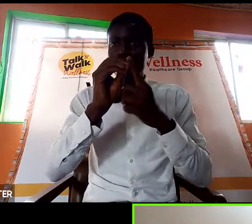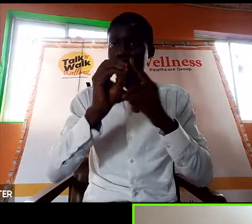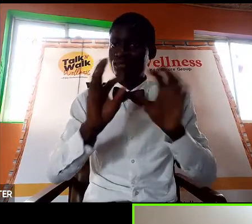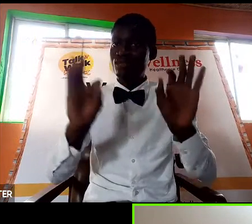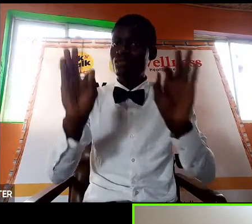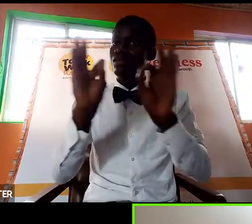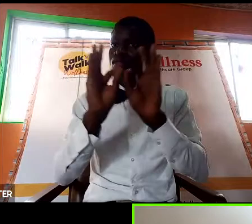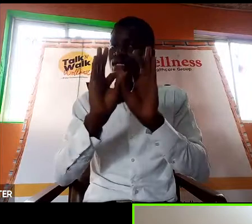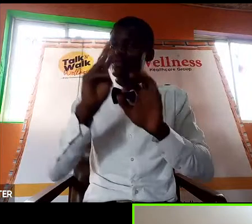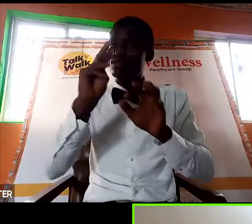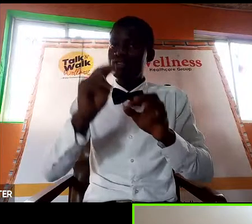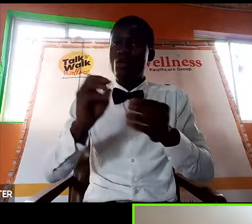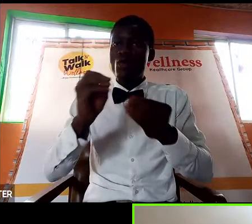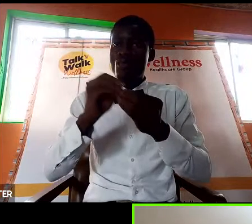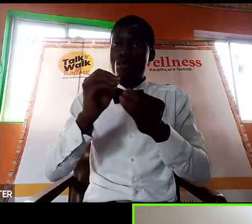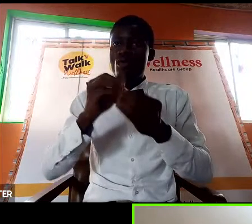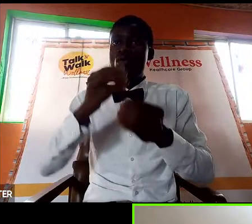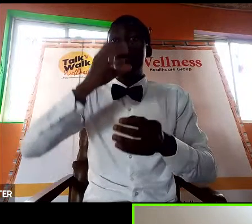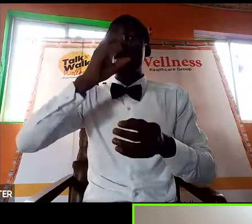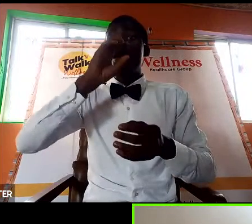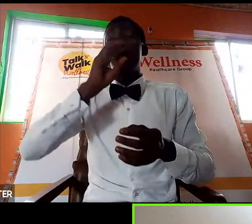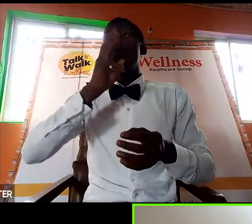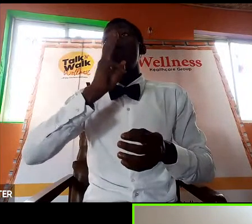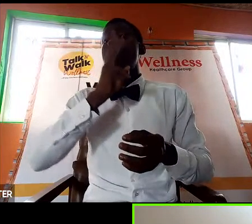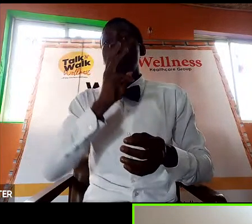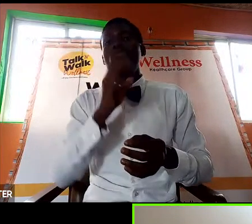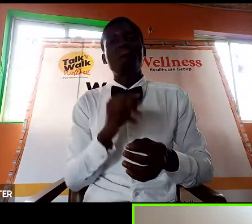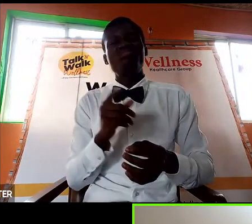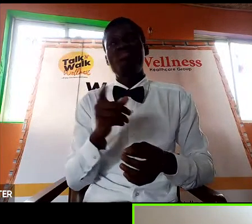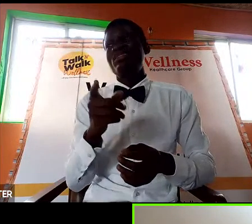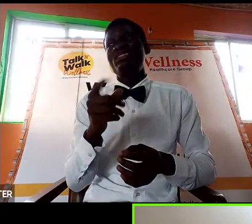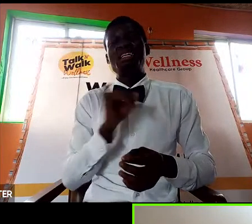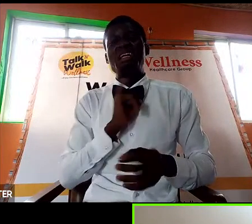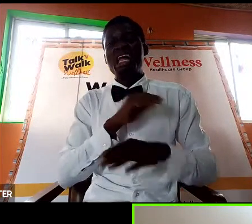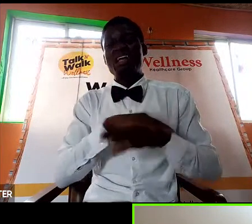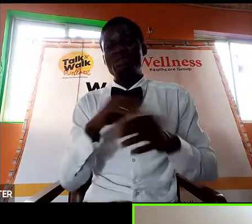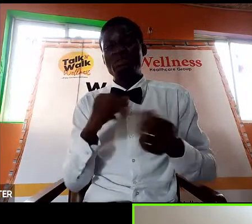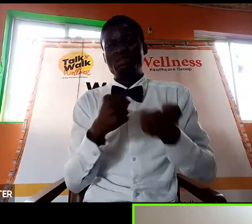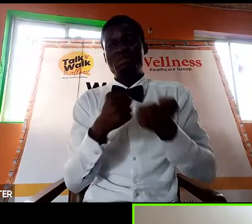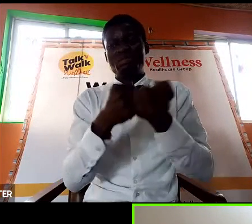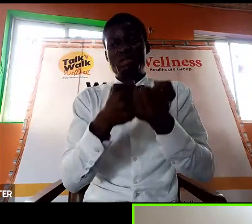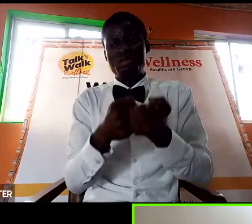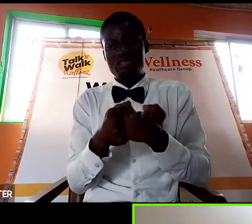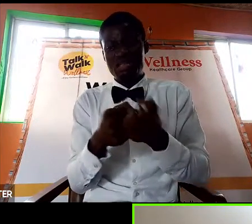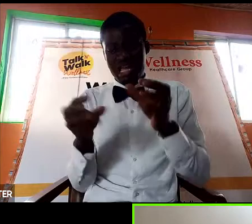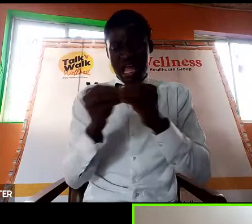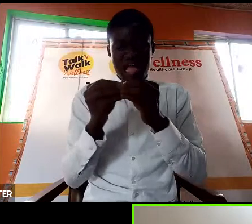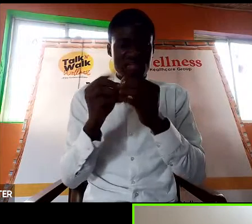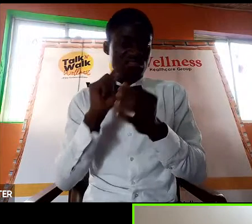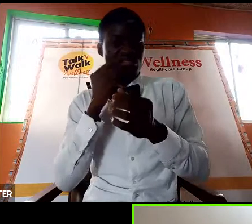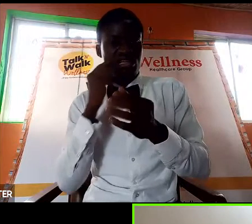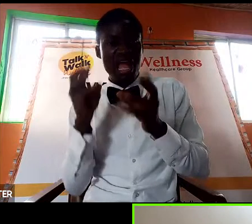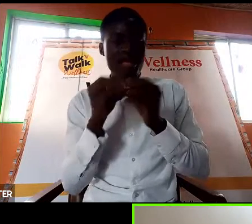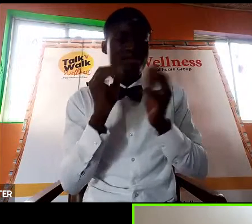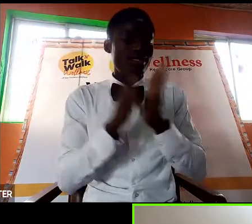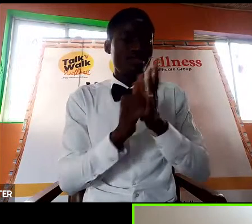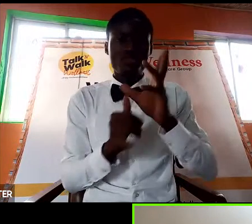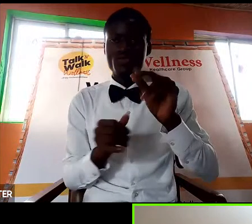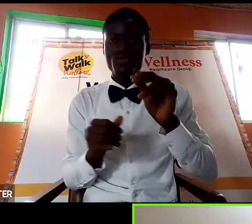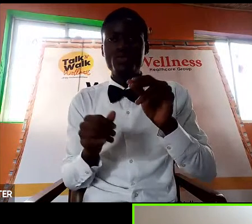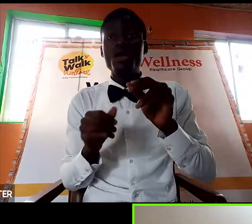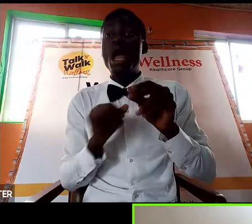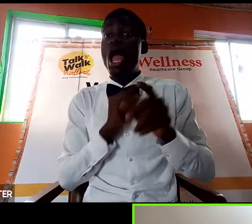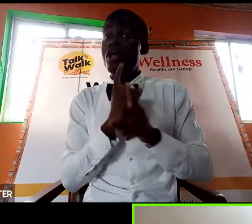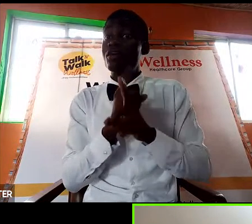not the fan of all these things that they are saying, grind this, match this together, but I'm just telling you the few that I've practicalized, and I